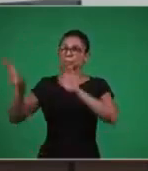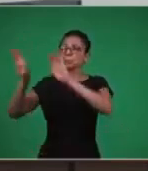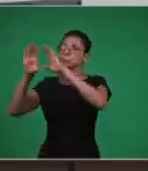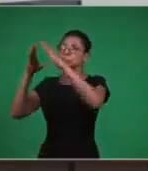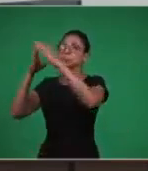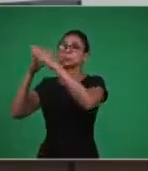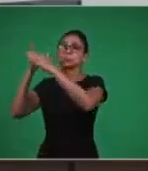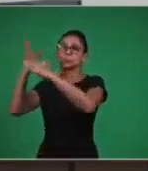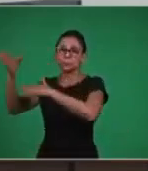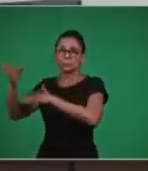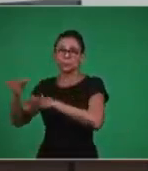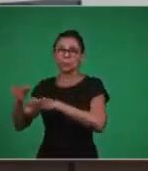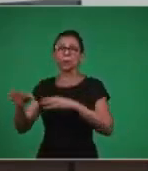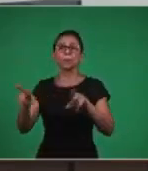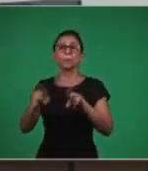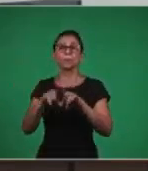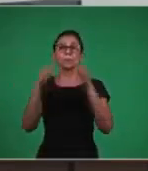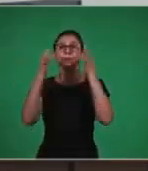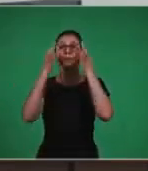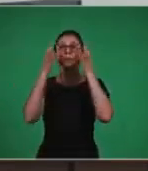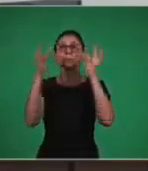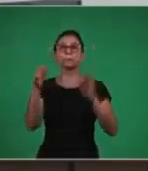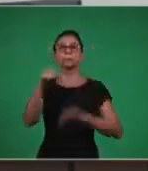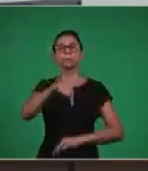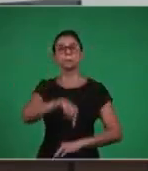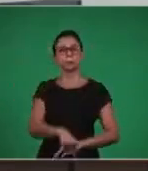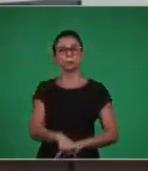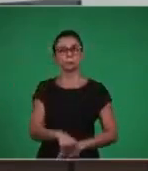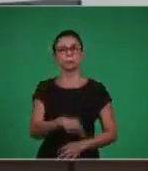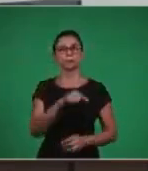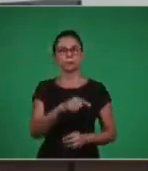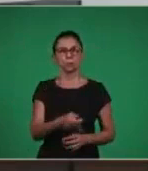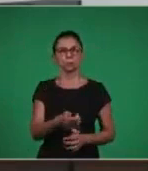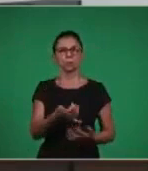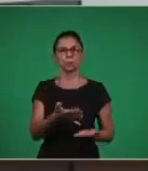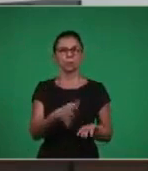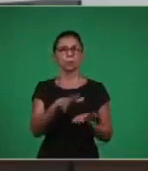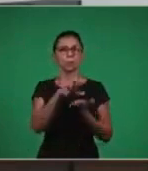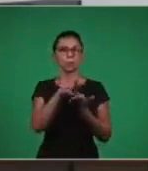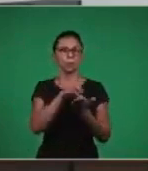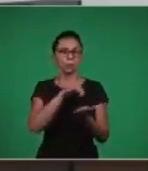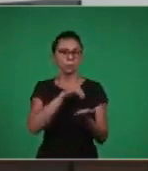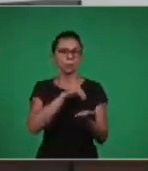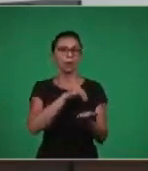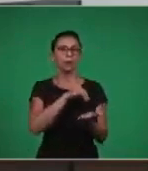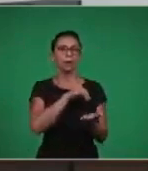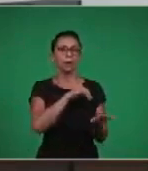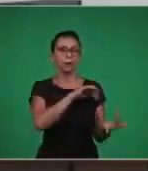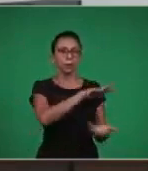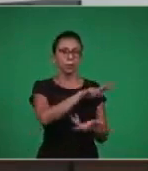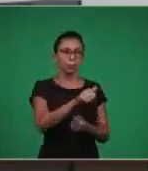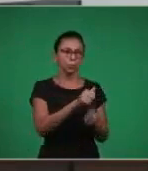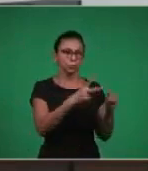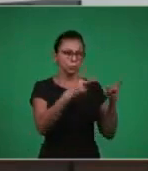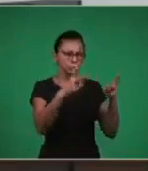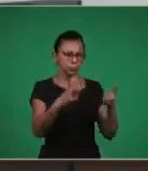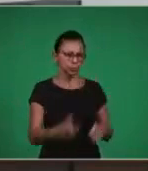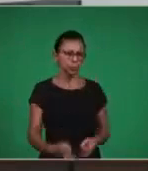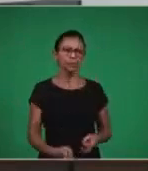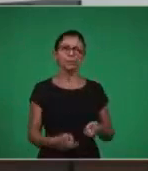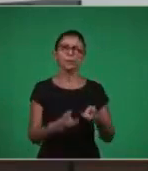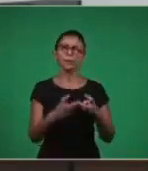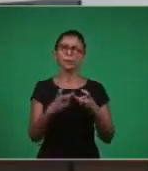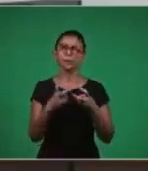but so that here their testimony may be exemplary, and that they may be competitive, and that they may be